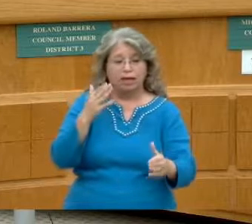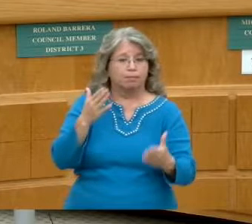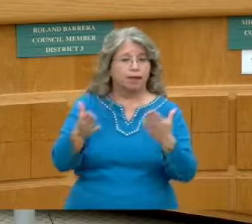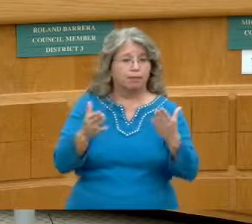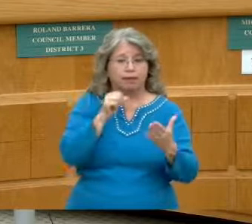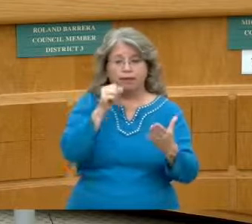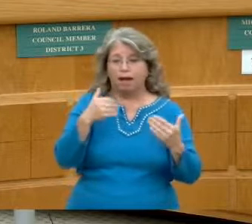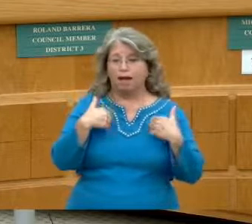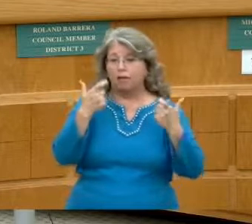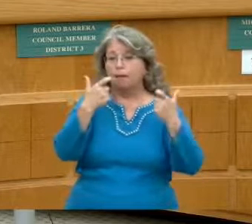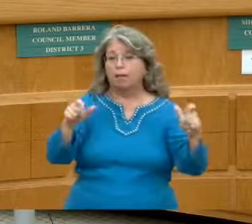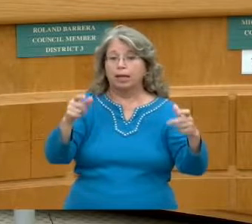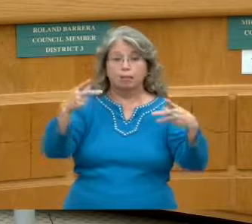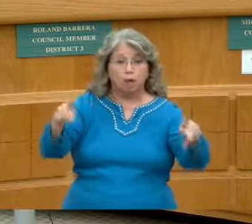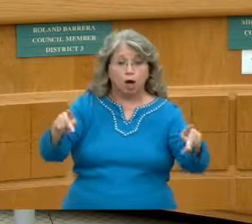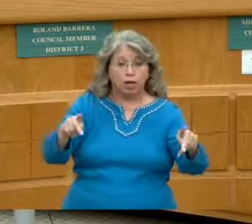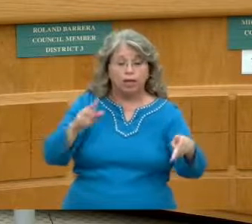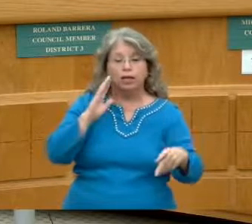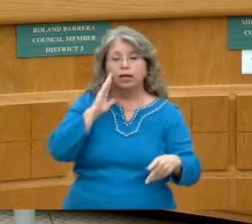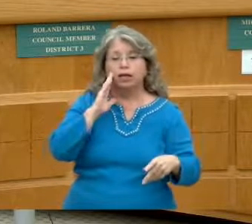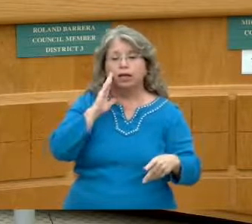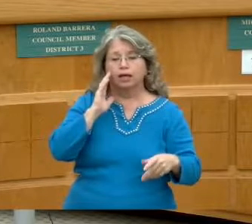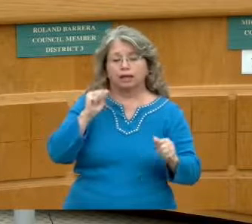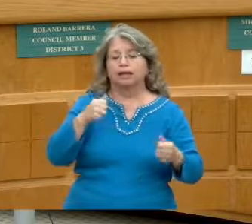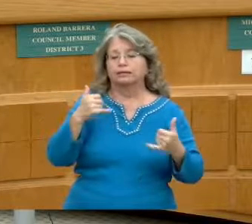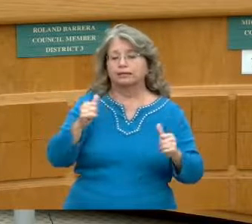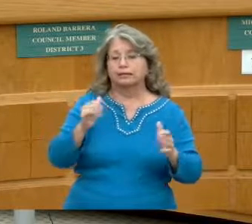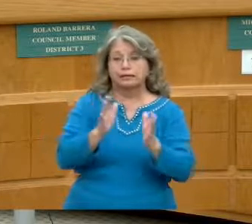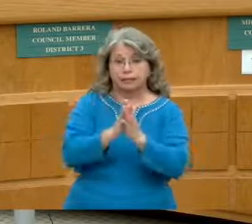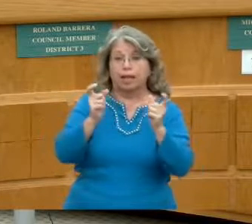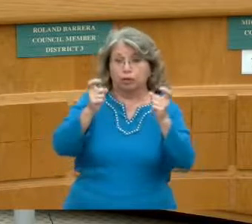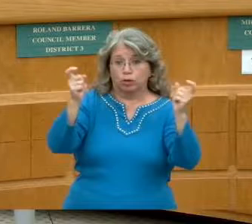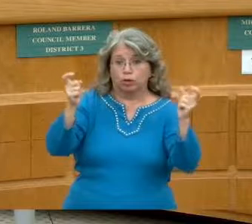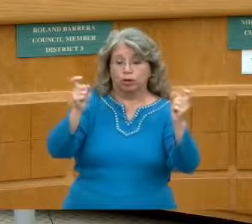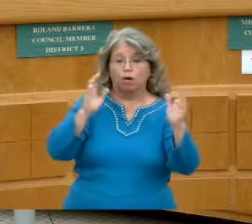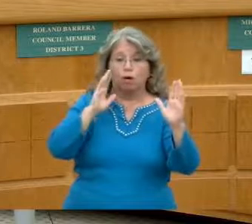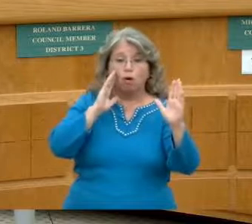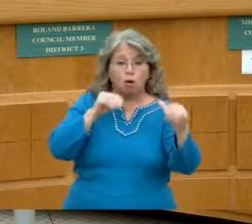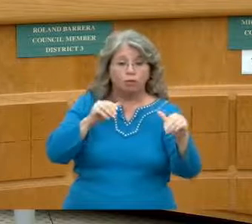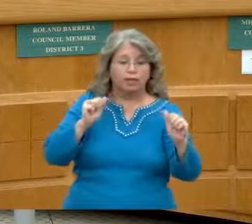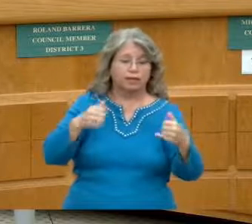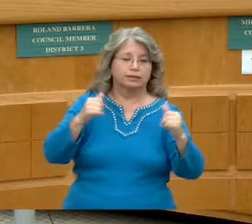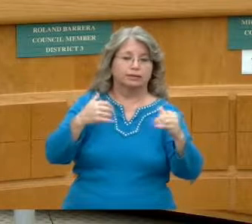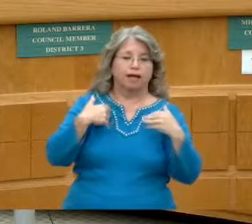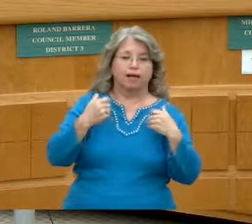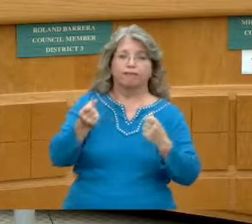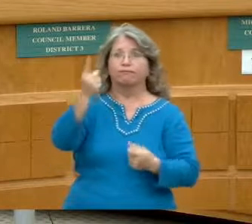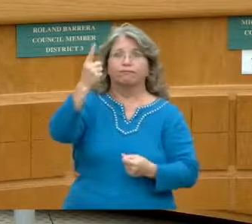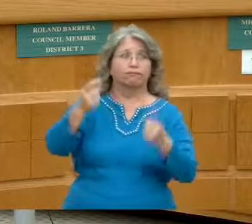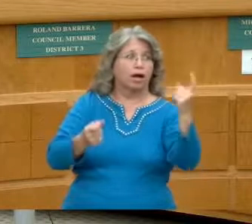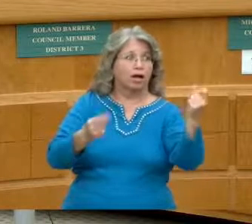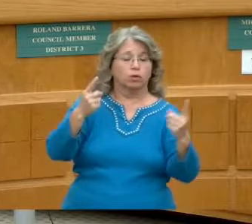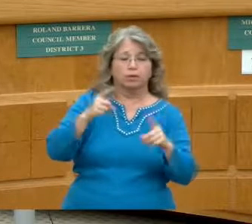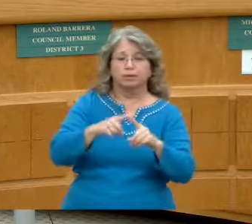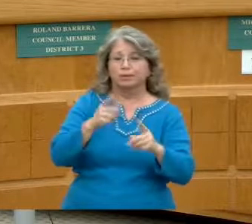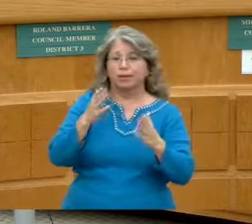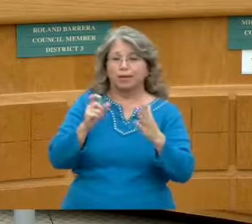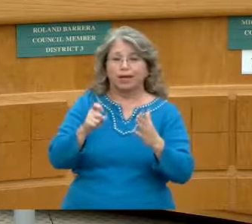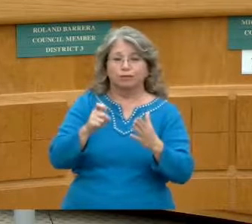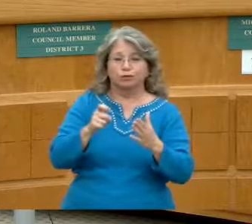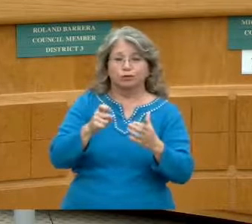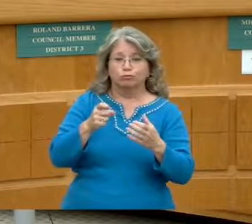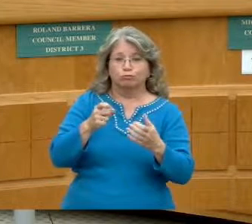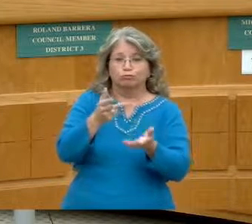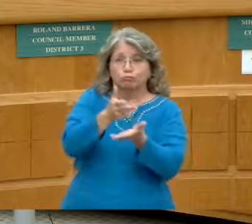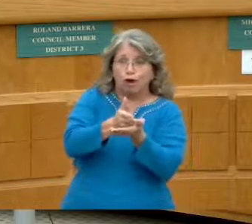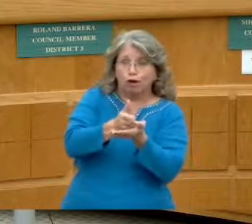big party, we're going to have a big celebration, and hopefully we'll have the fireworks. It may just have to be from sitting in your car or whatever.